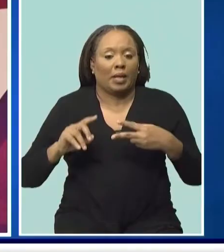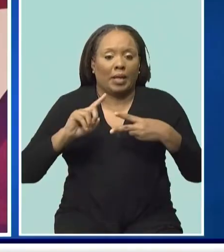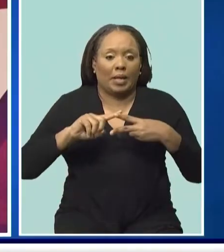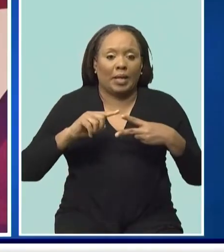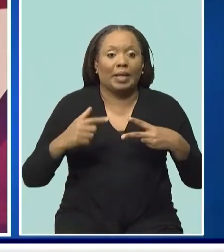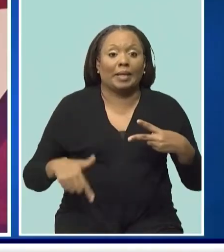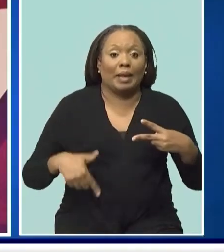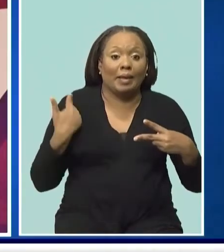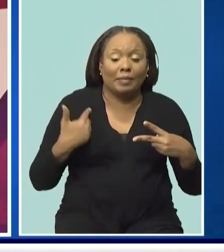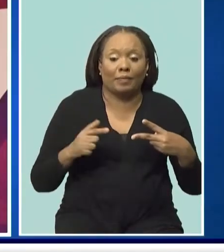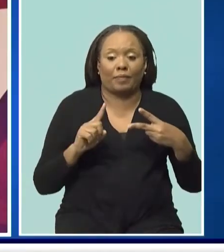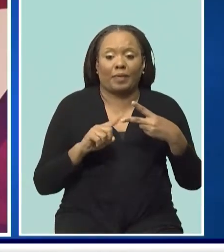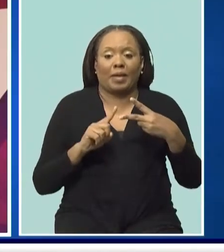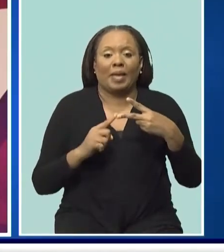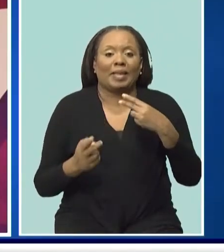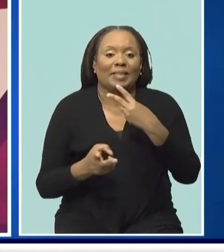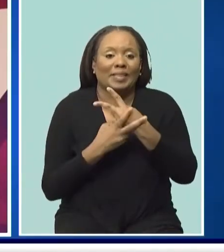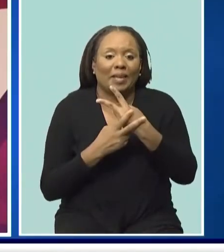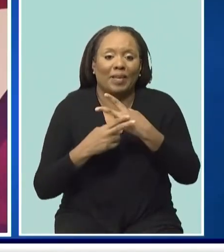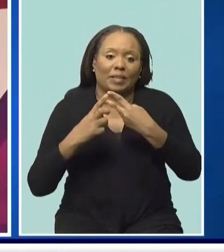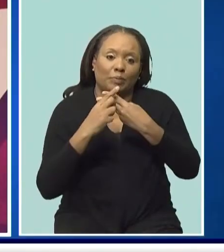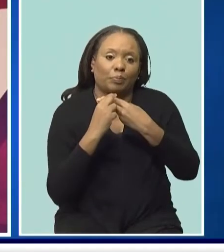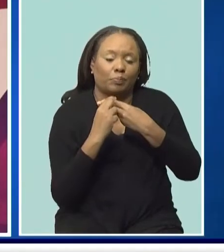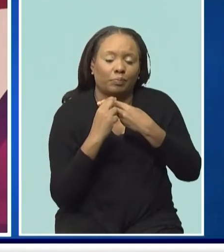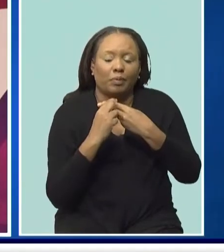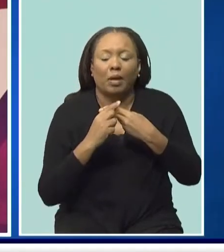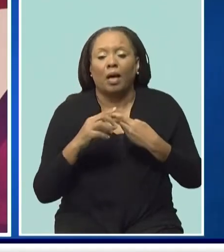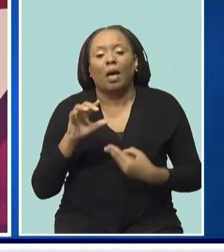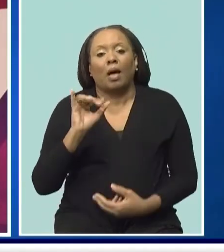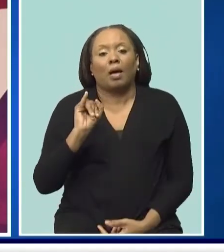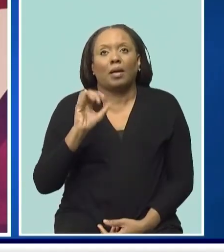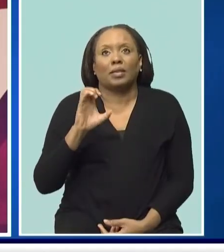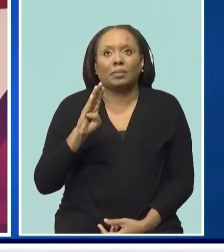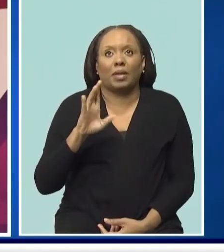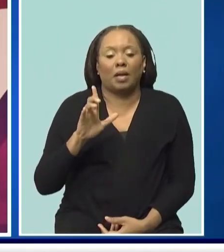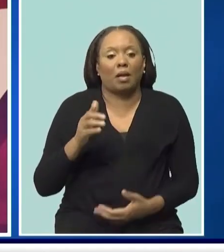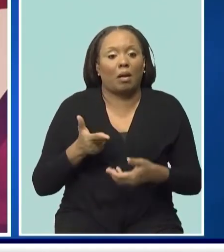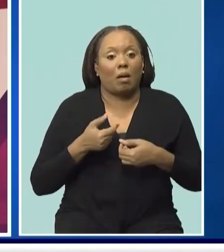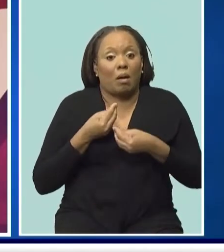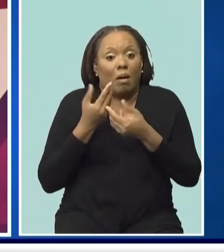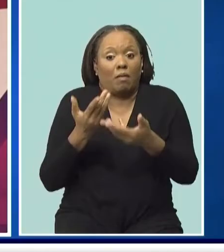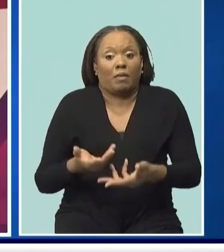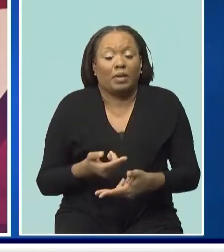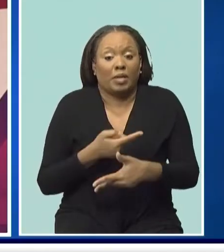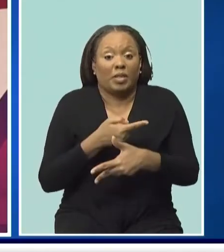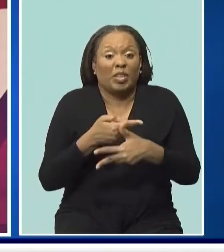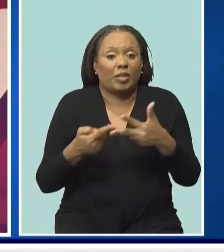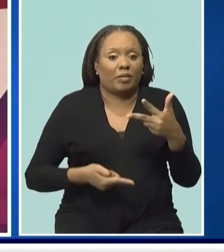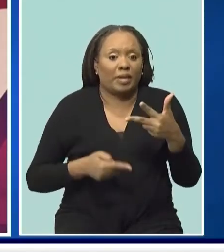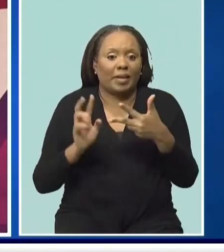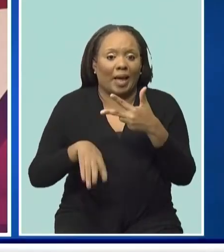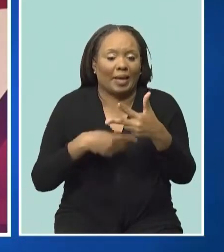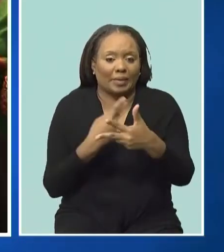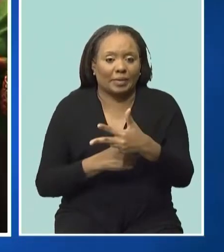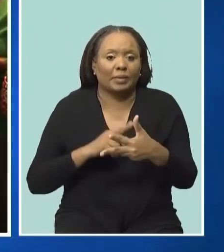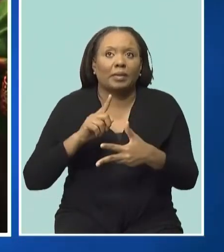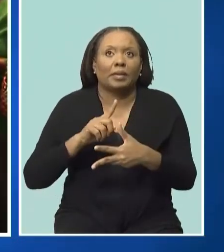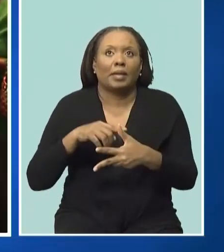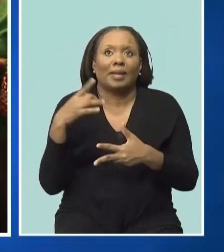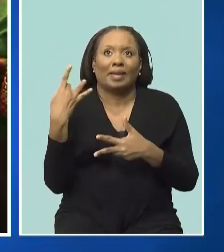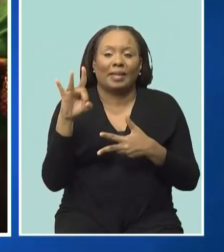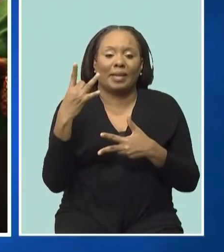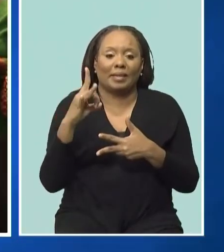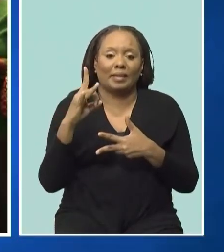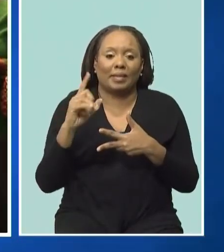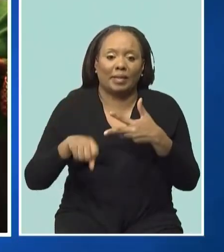saving component. Now, ICBL is actually offering 3 different types of endowments. We have an 18-year,